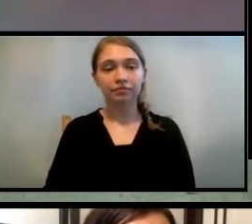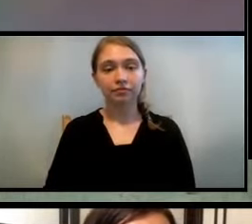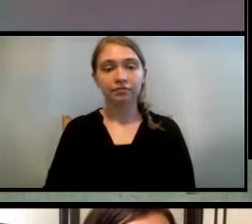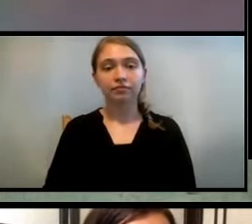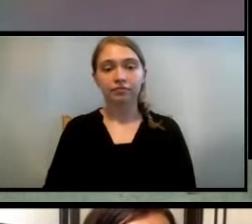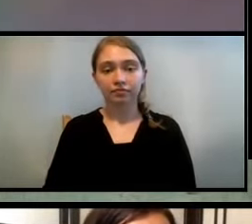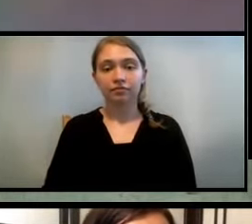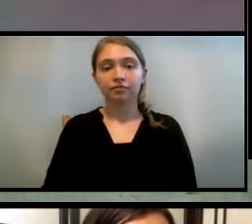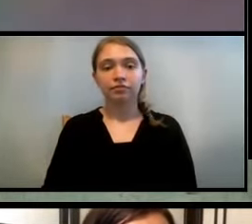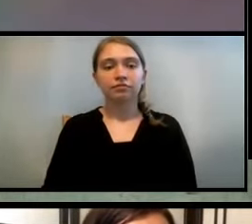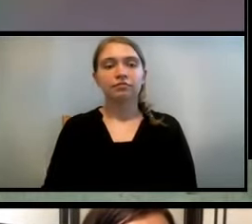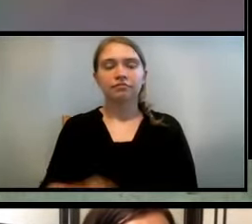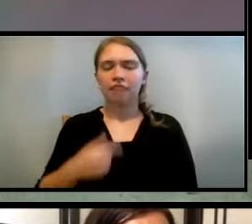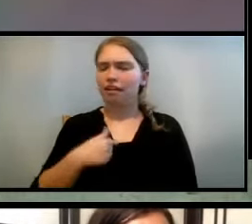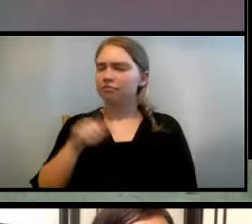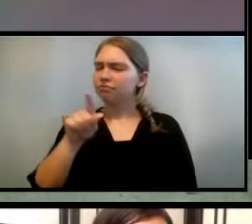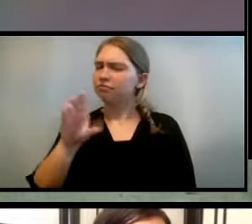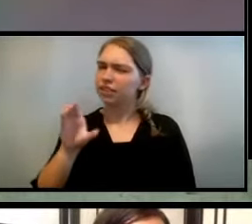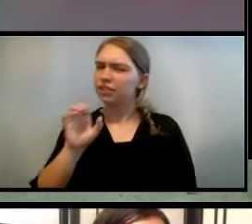I will 100% agree.